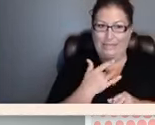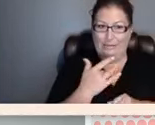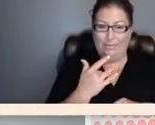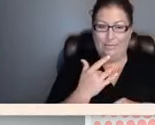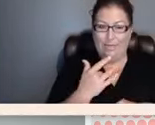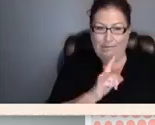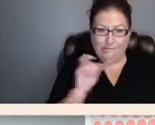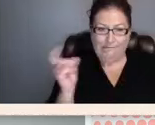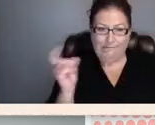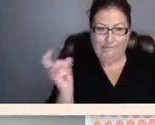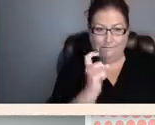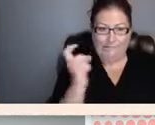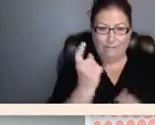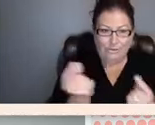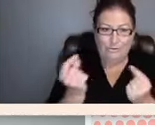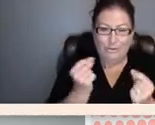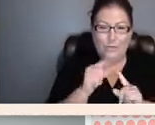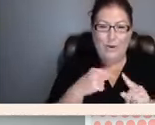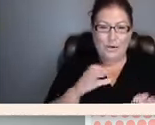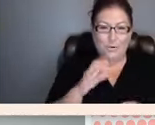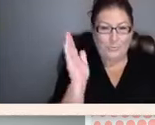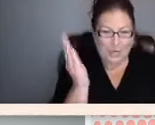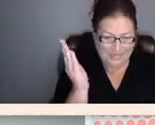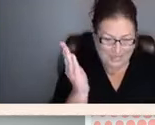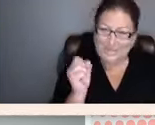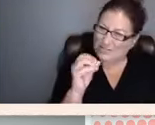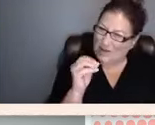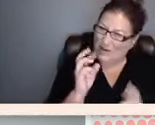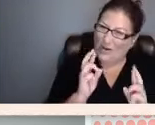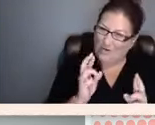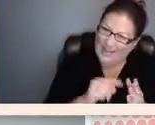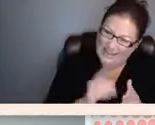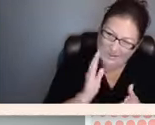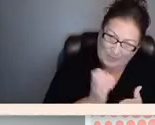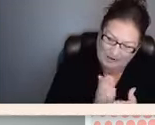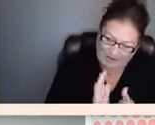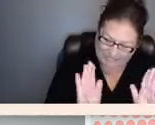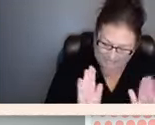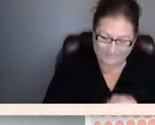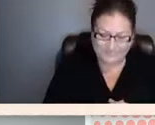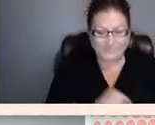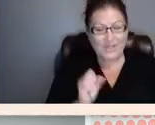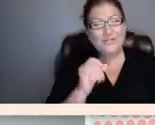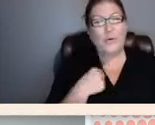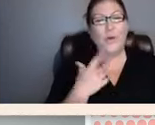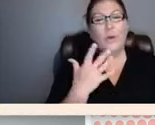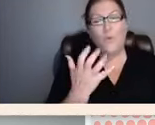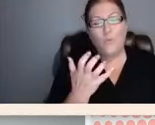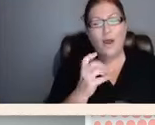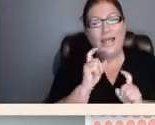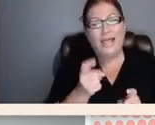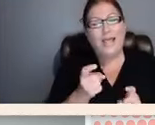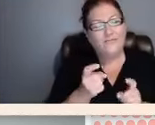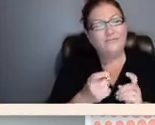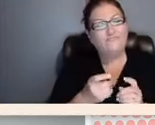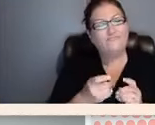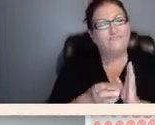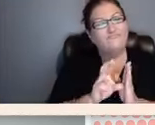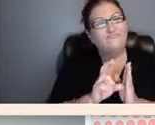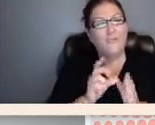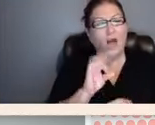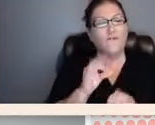a presentation. So hopefully this will be all right. So we wanted to just kind of give an overview before we start